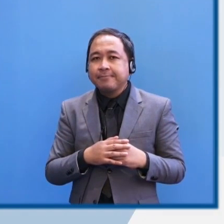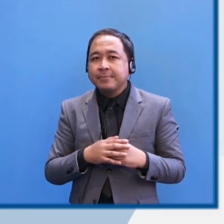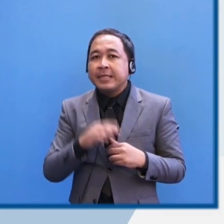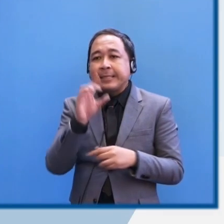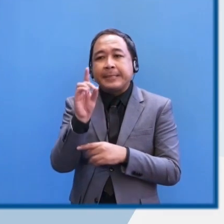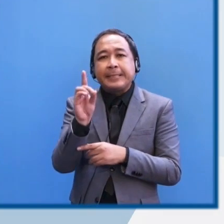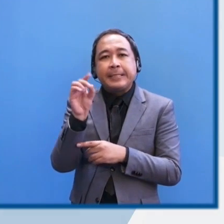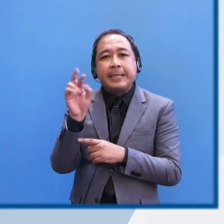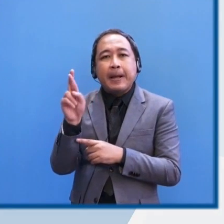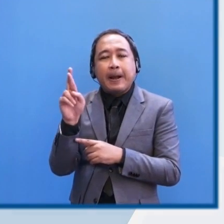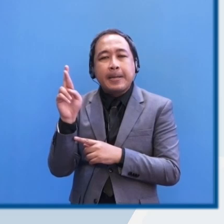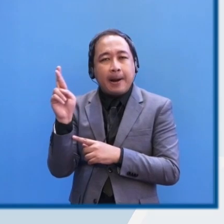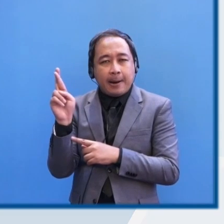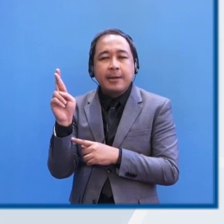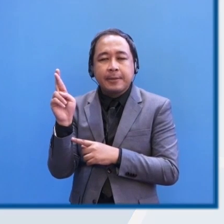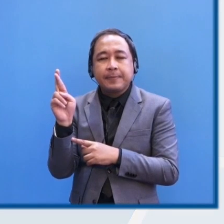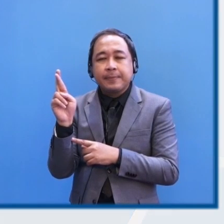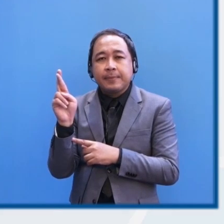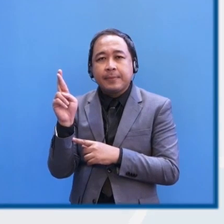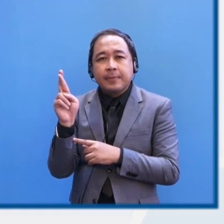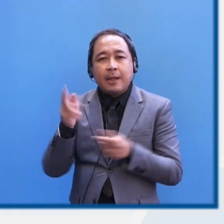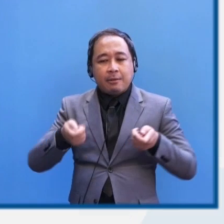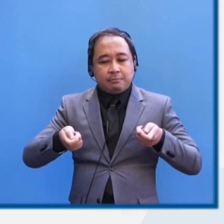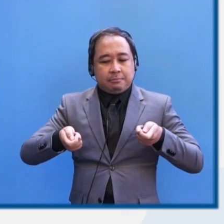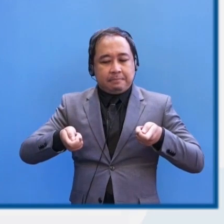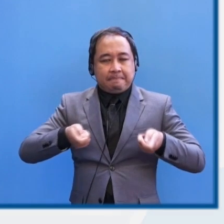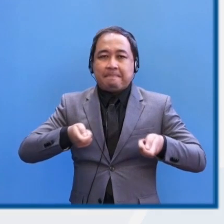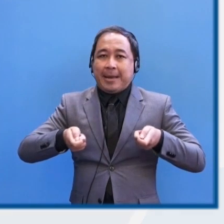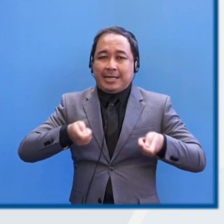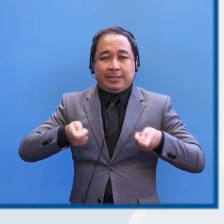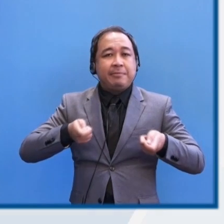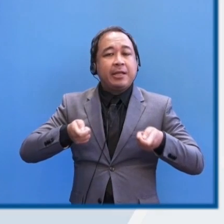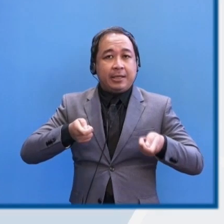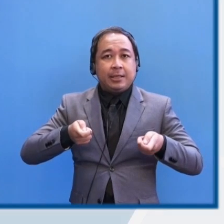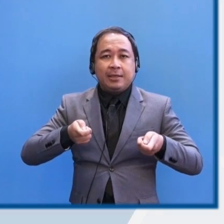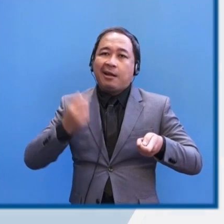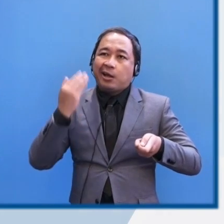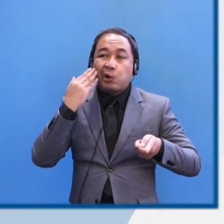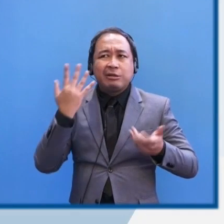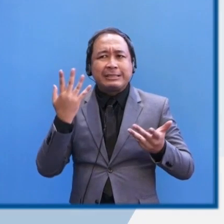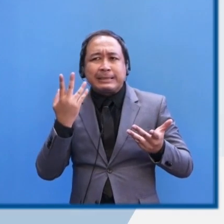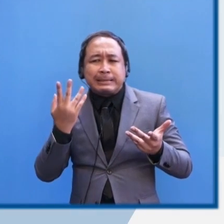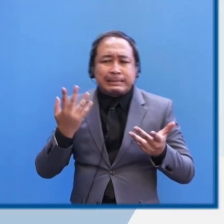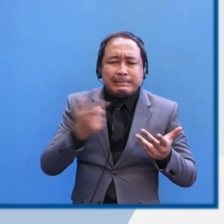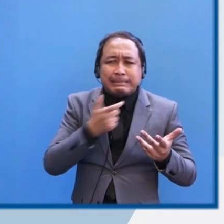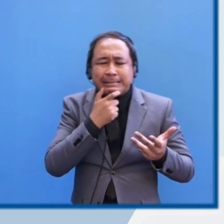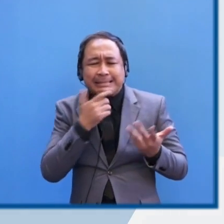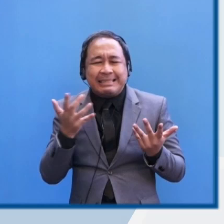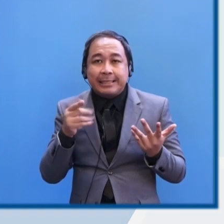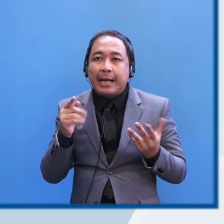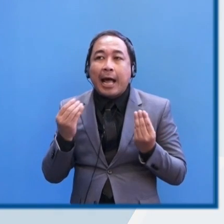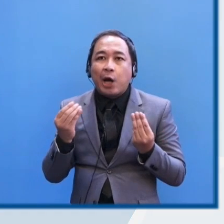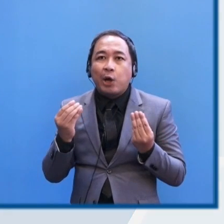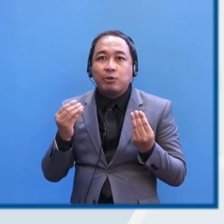risk management, how to communicate the risks or warnings and so